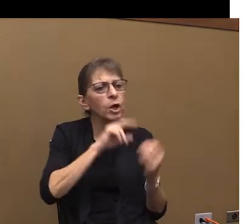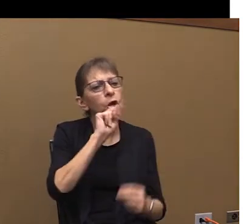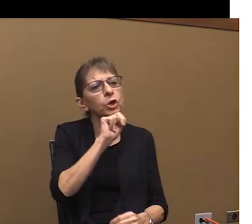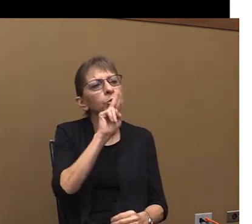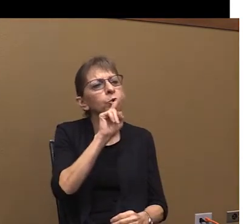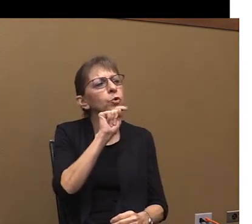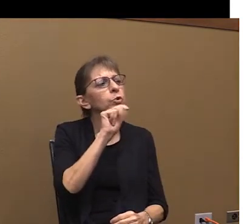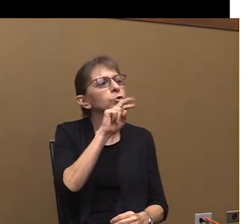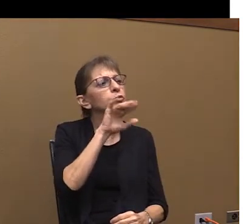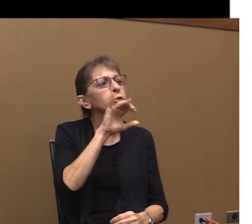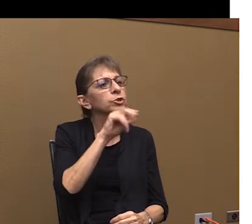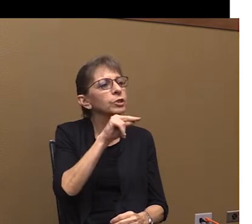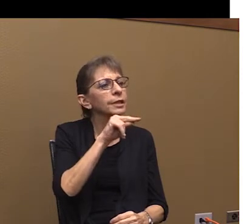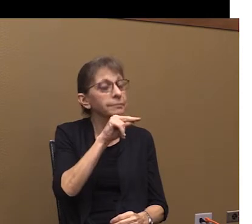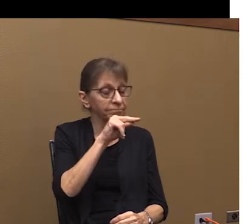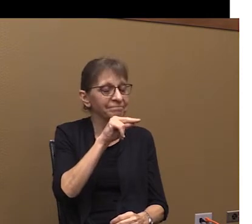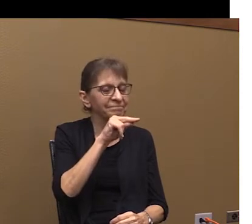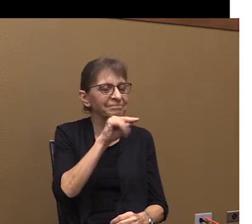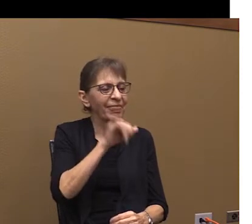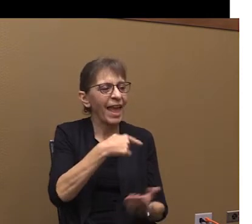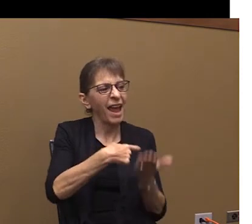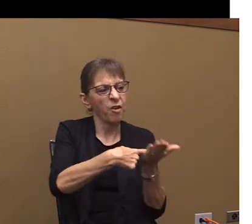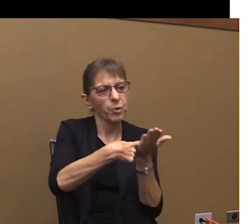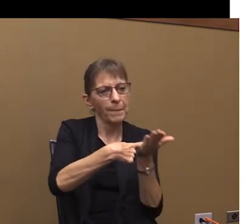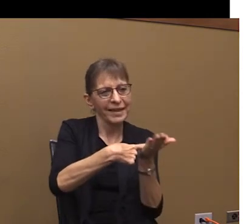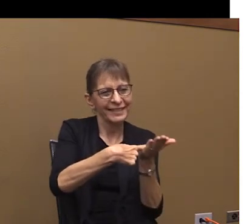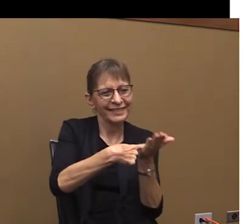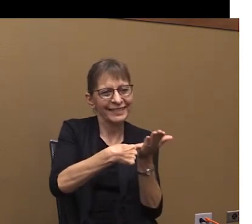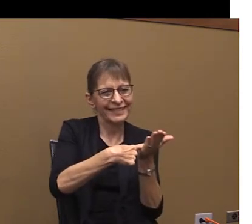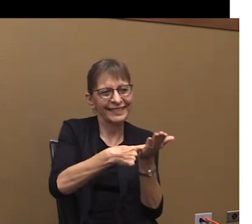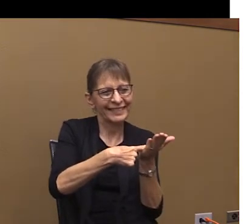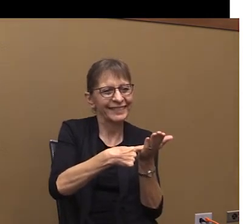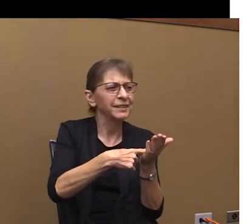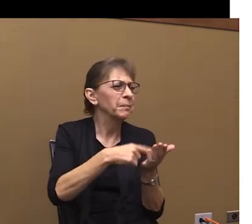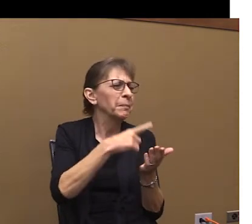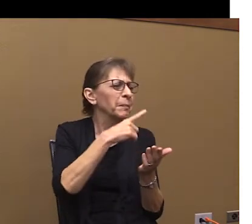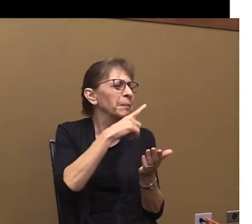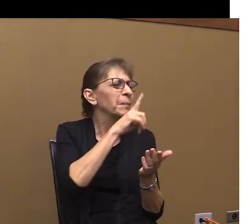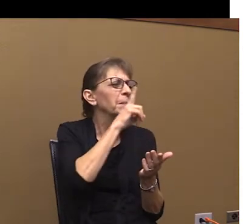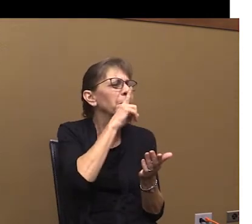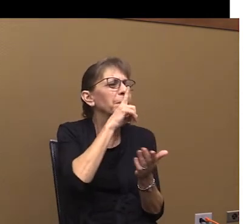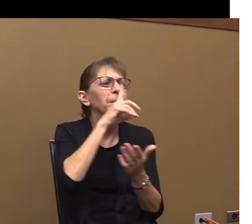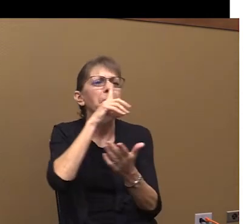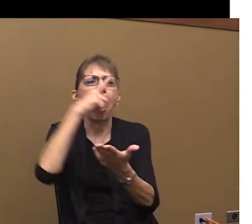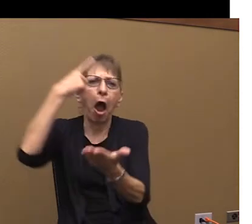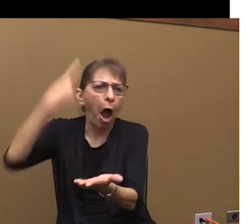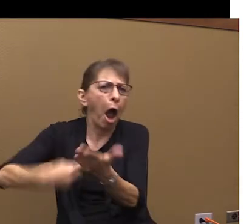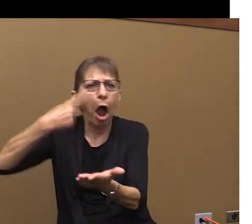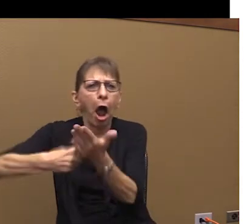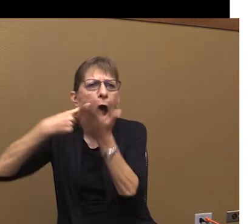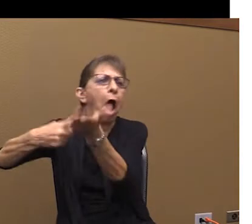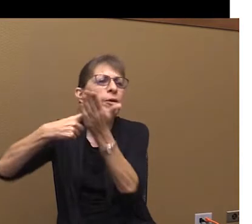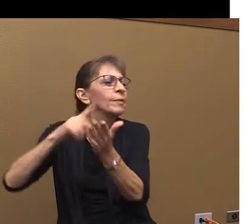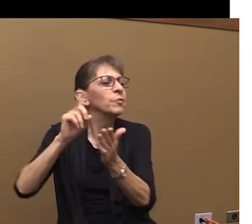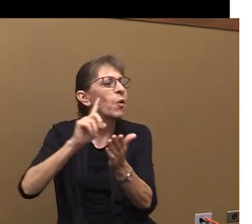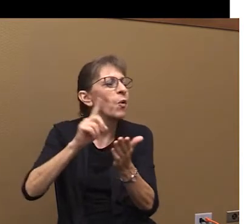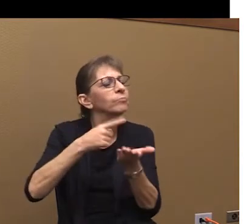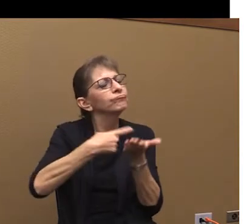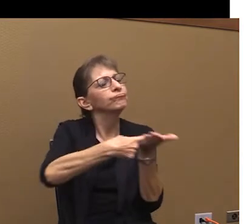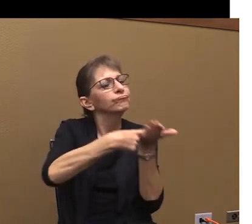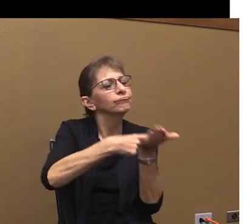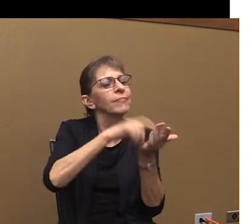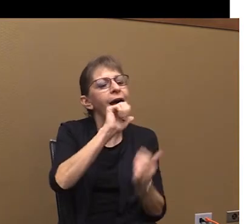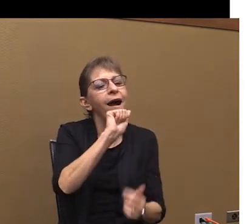a source of protein, high nutrition, whatever it might be. Can you make an argument? And an